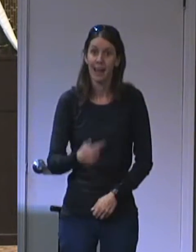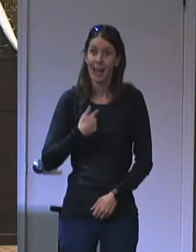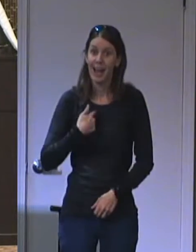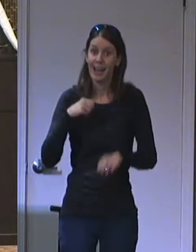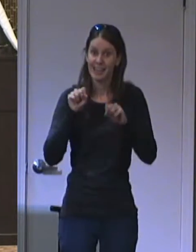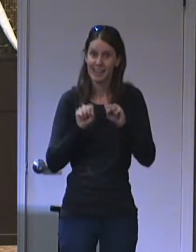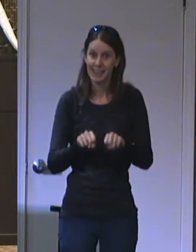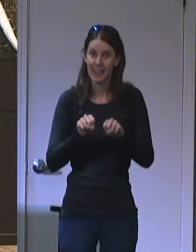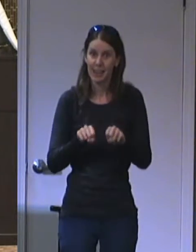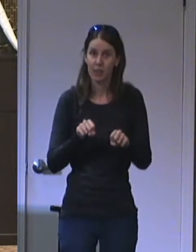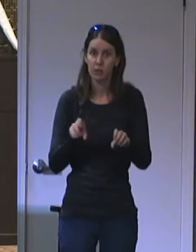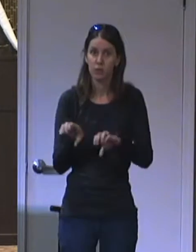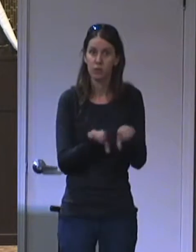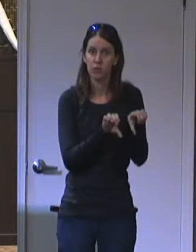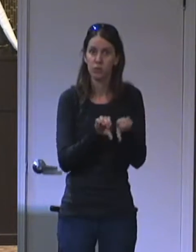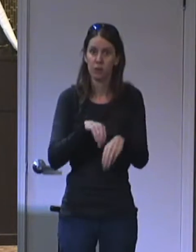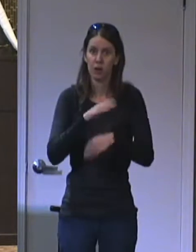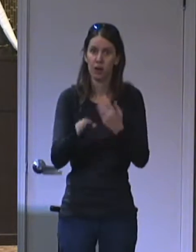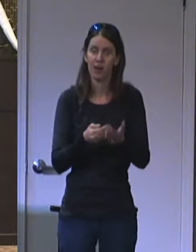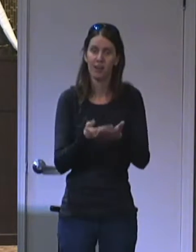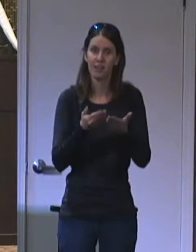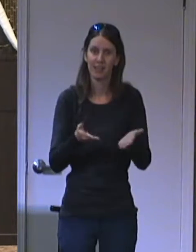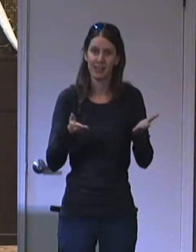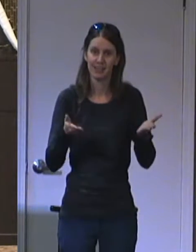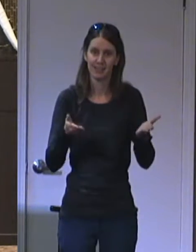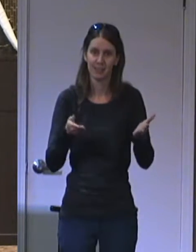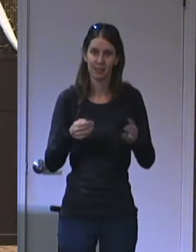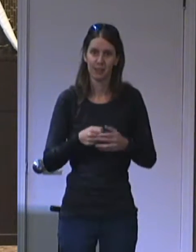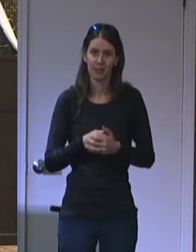I can do all things.